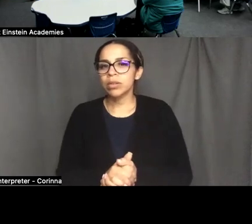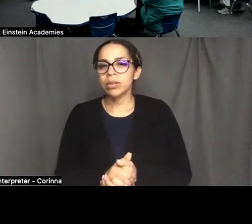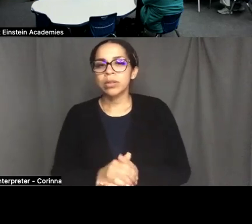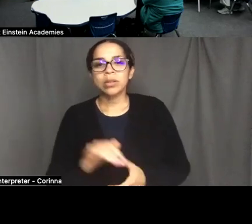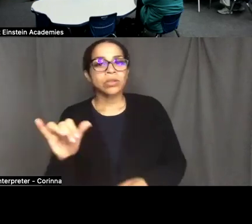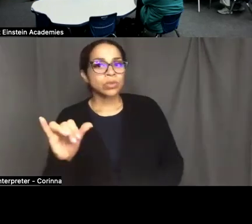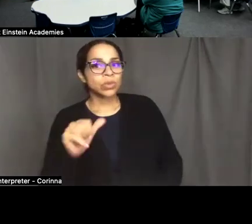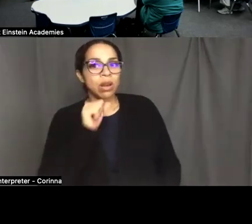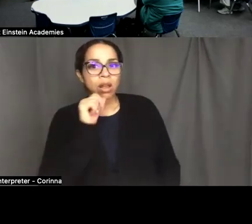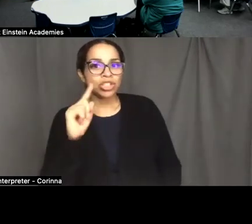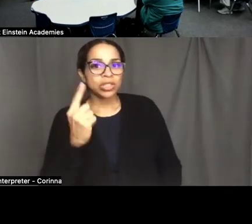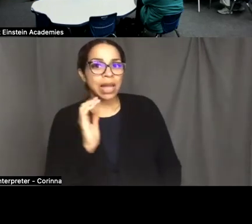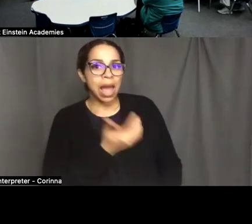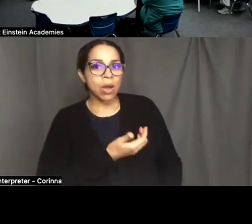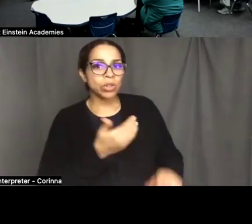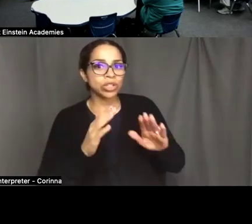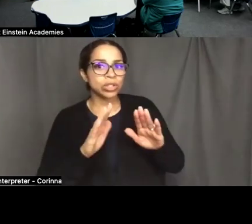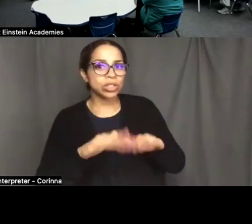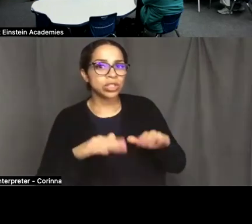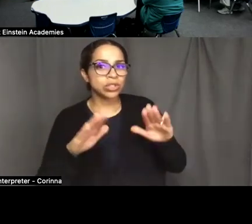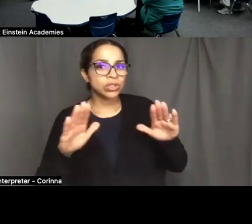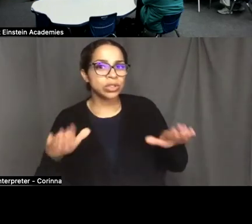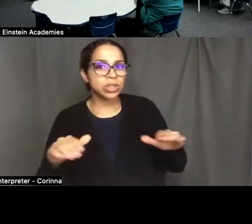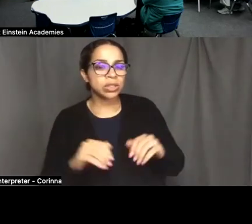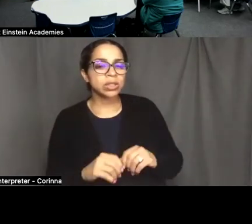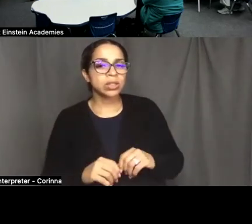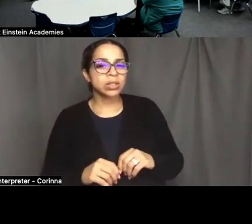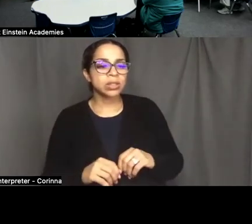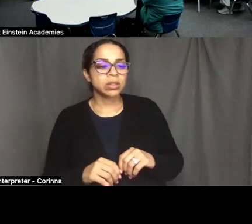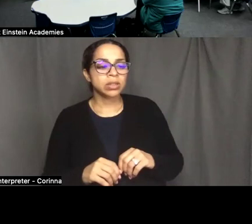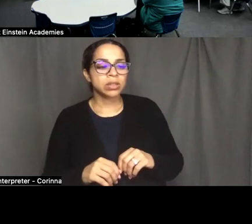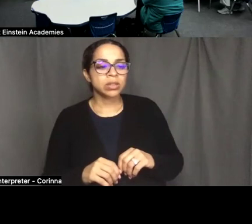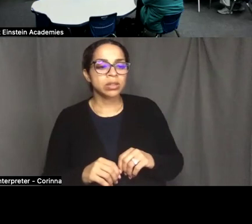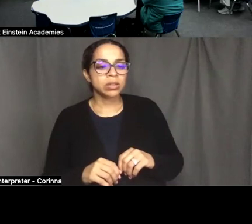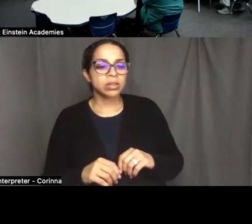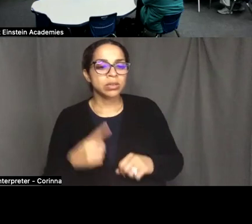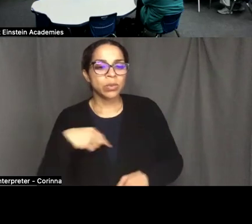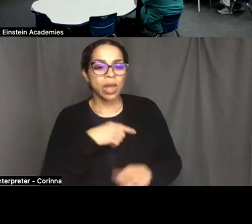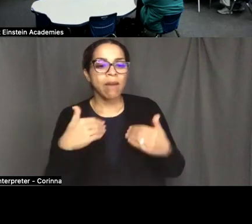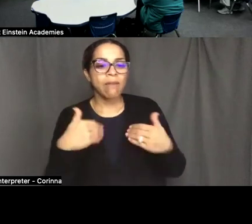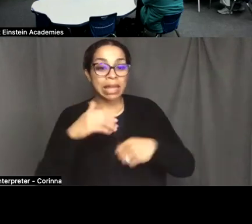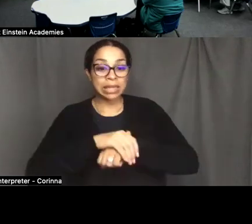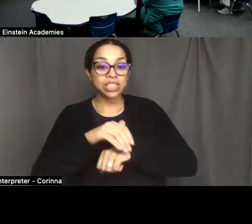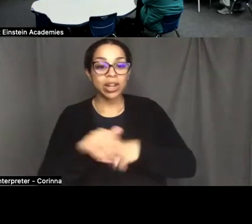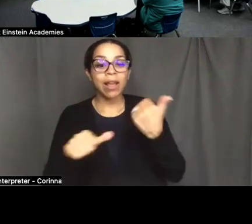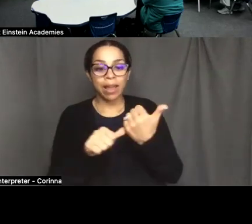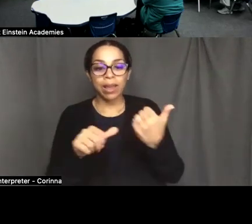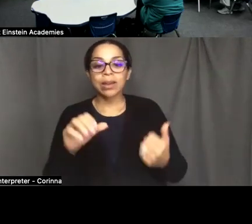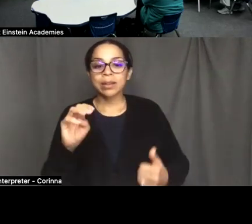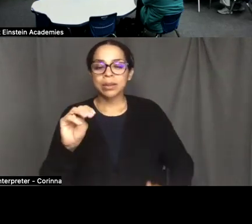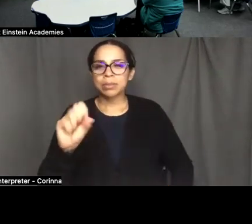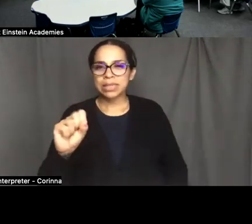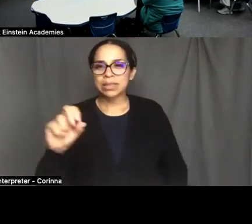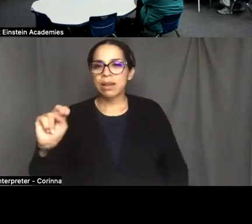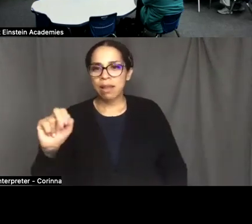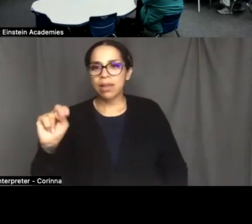well. And maybe you're going to get into this too, but we do have an English aide. Her name is Miss Nancy, and she pulls out our kids that we're seeing